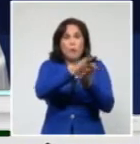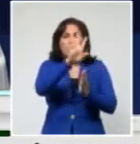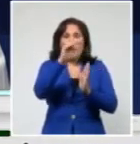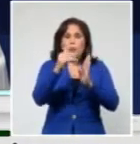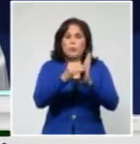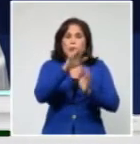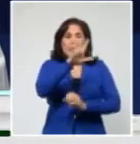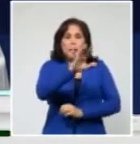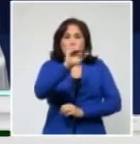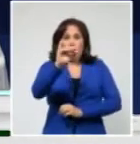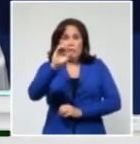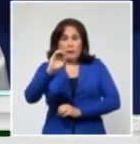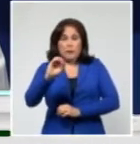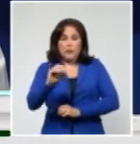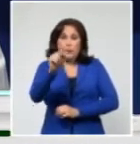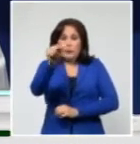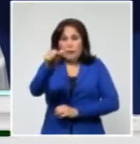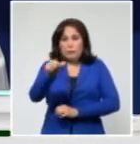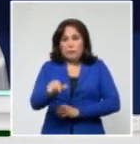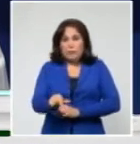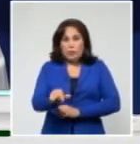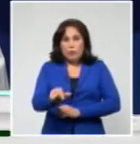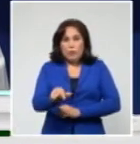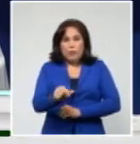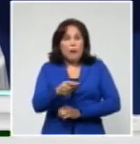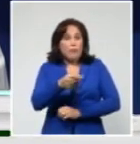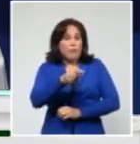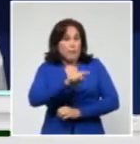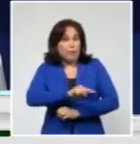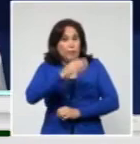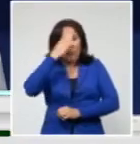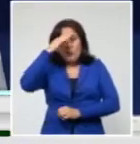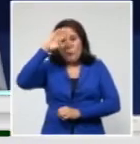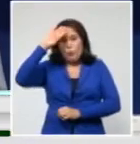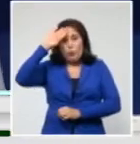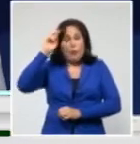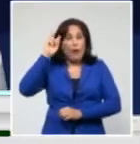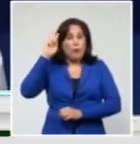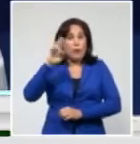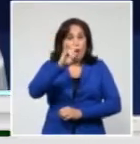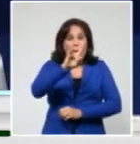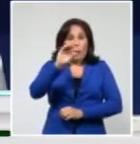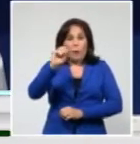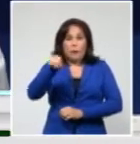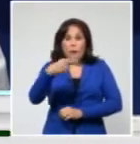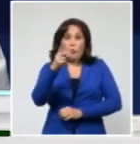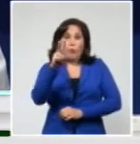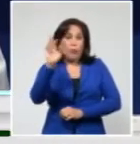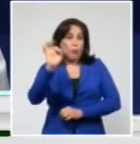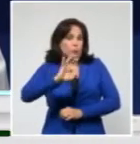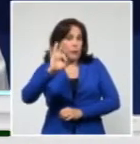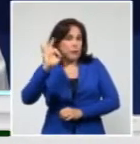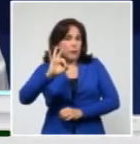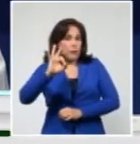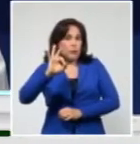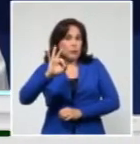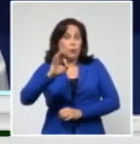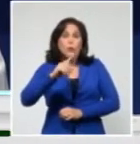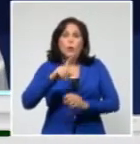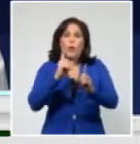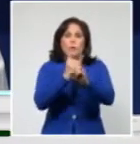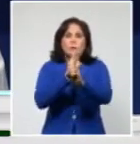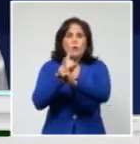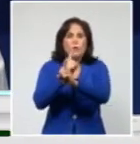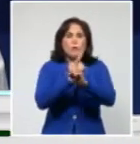with someone who had previously tested positive for the virus, making this the group at highest risk of